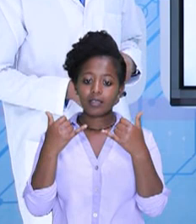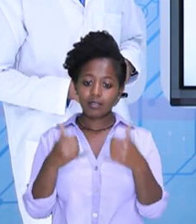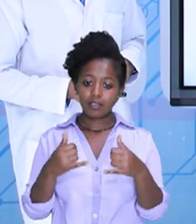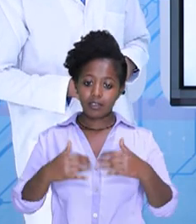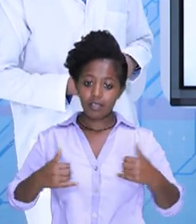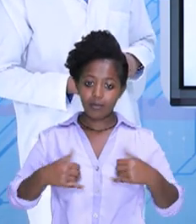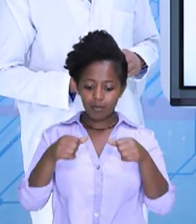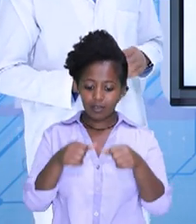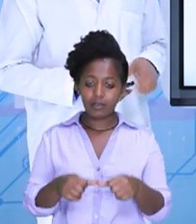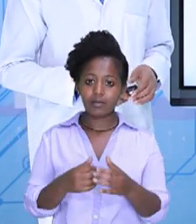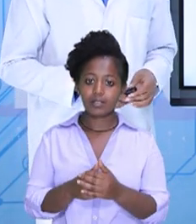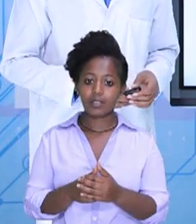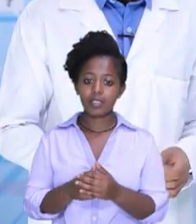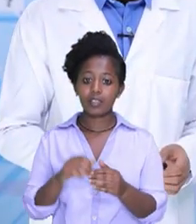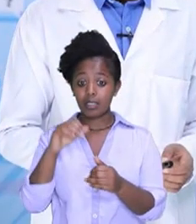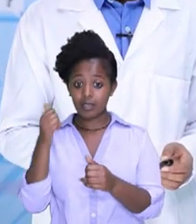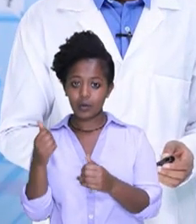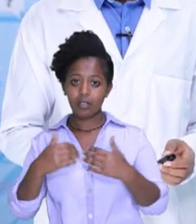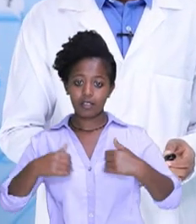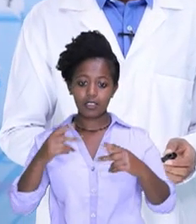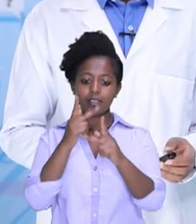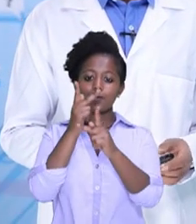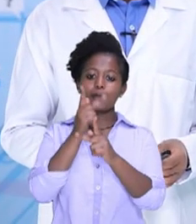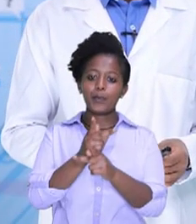The third one is sanctuary.